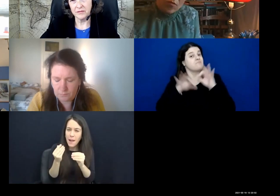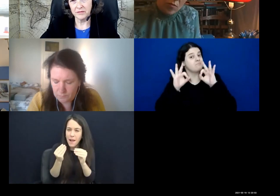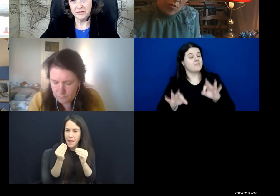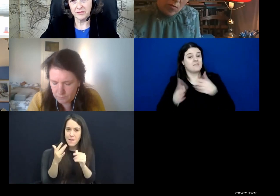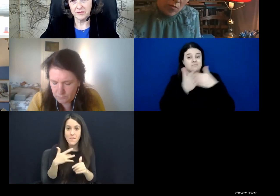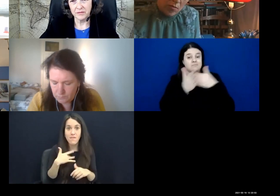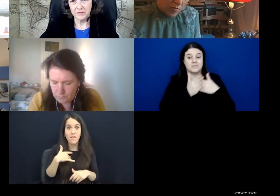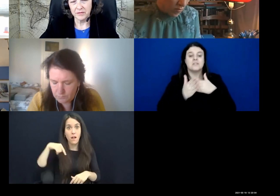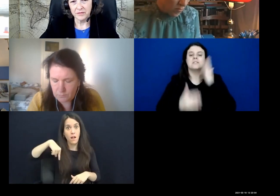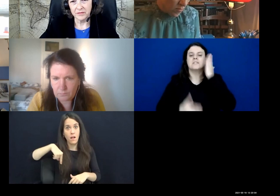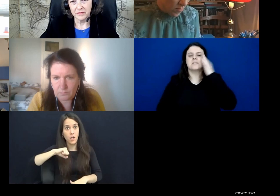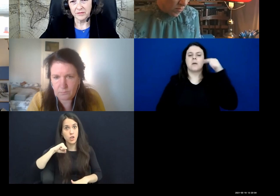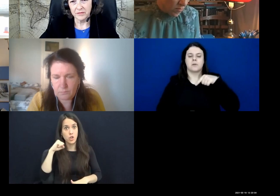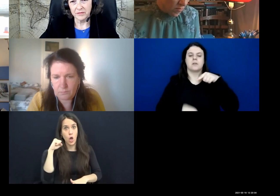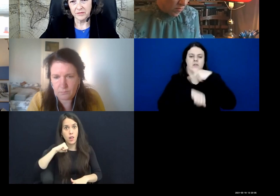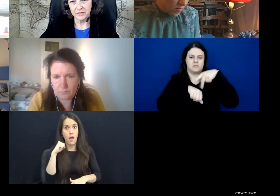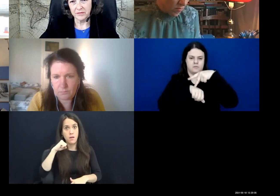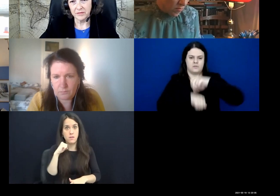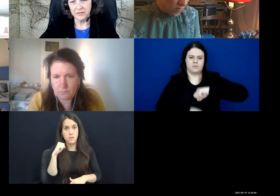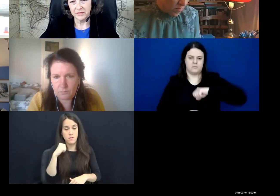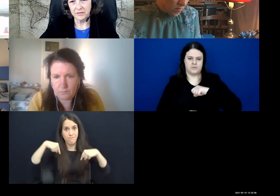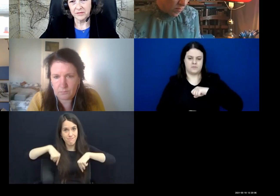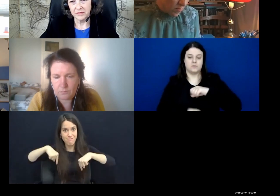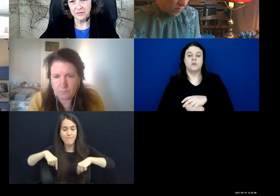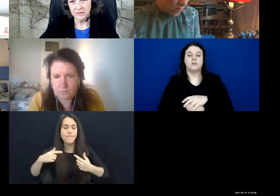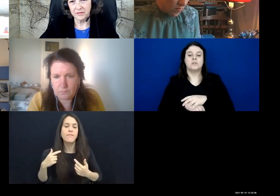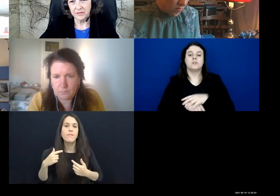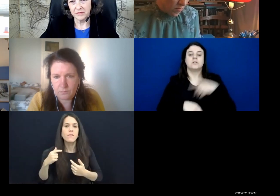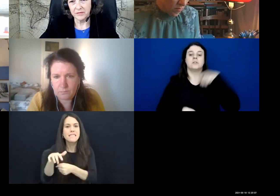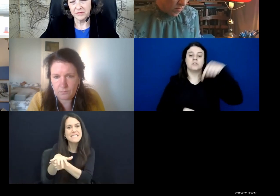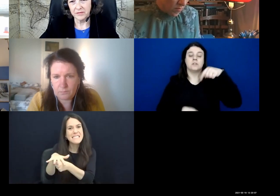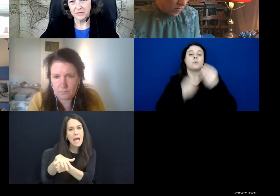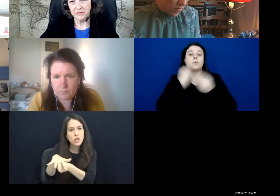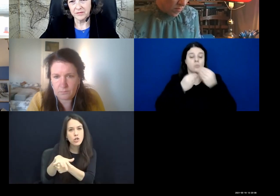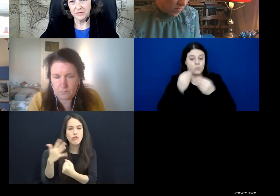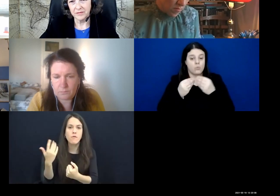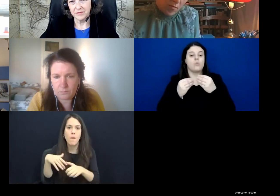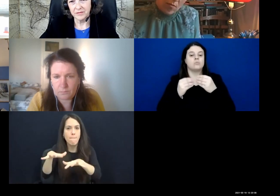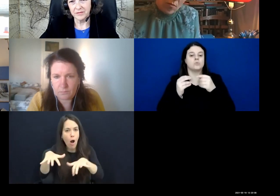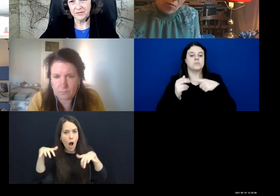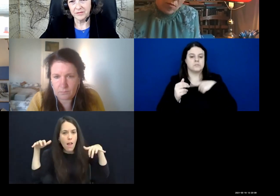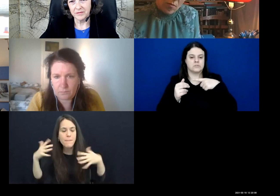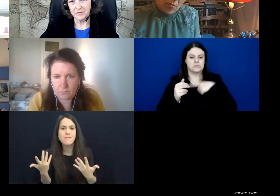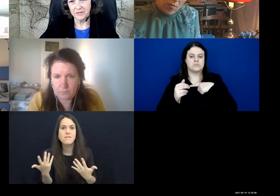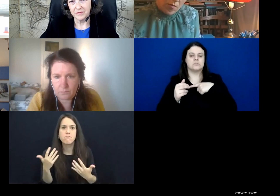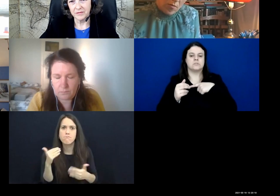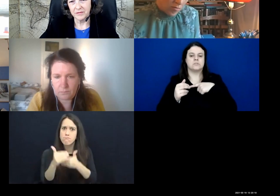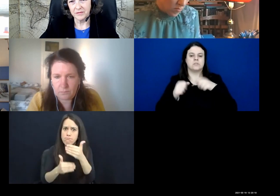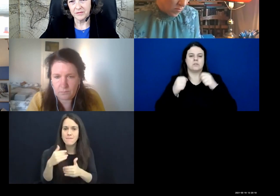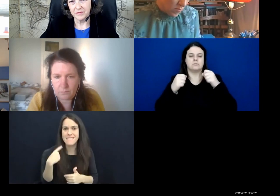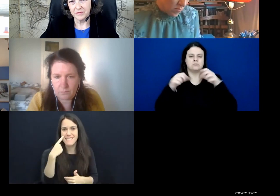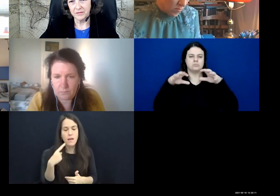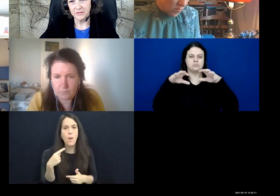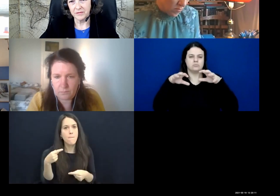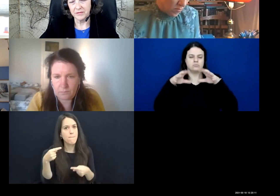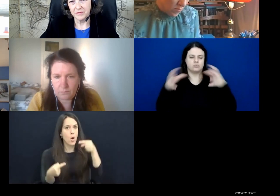Scotland at the moment, amongst the third sector and amongst Parliament, that there is a political